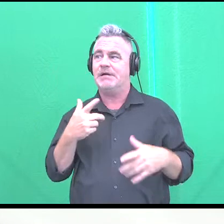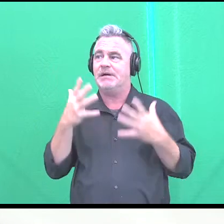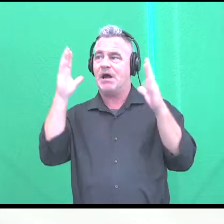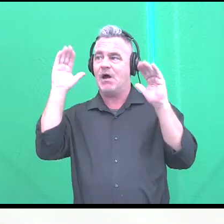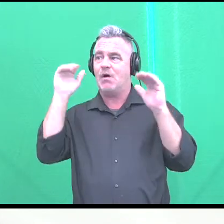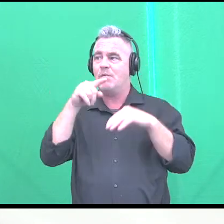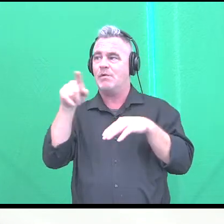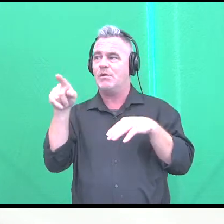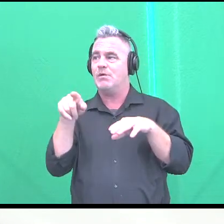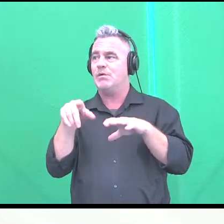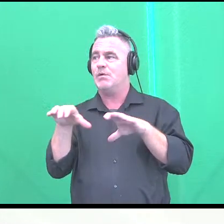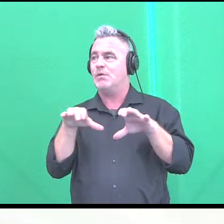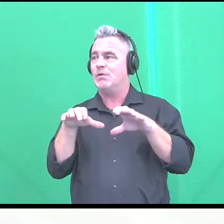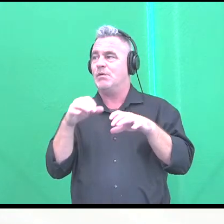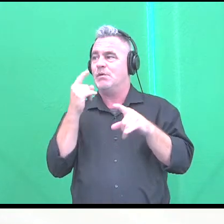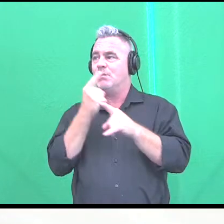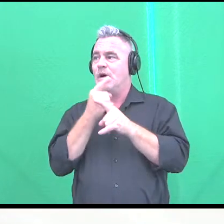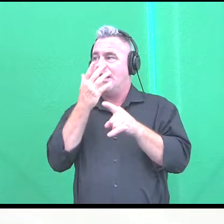thing.